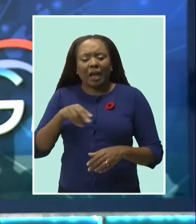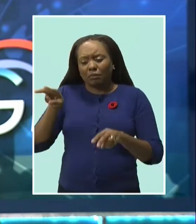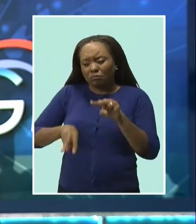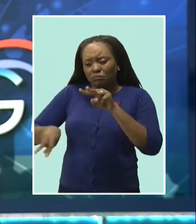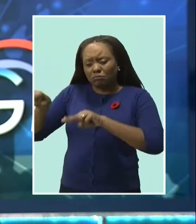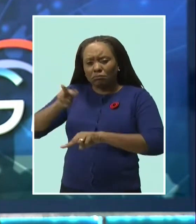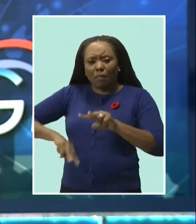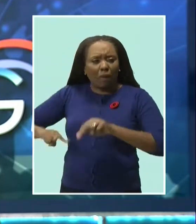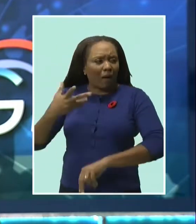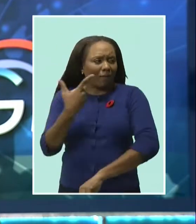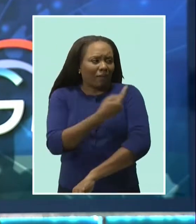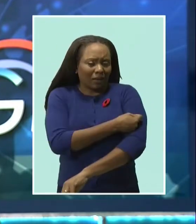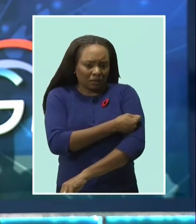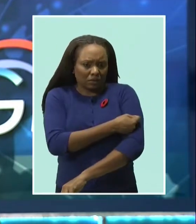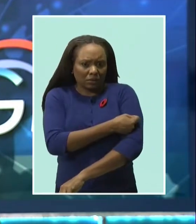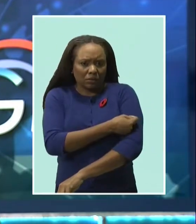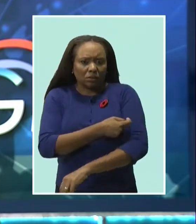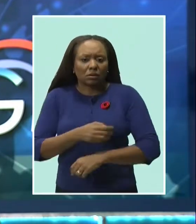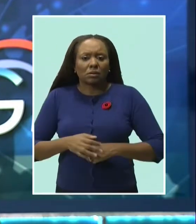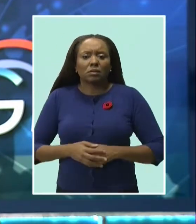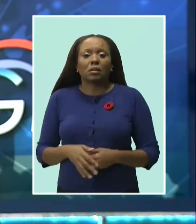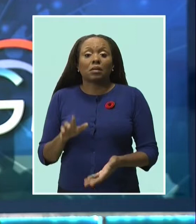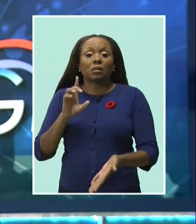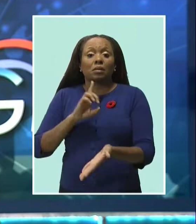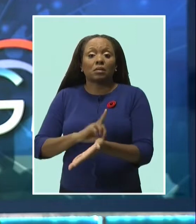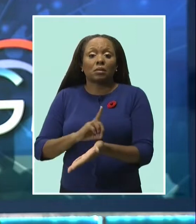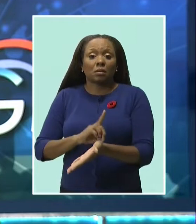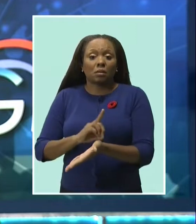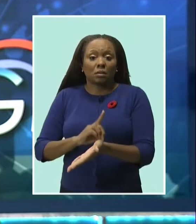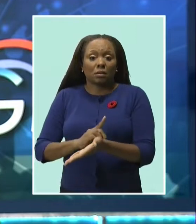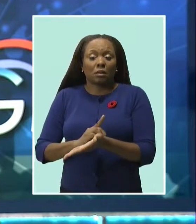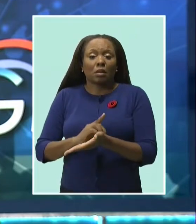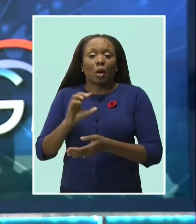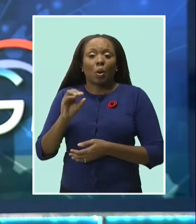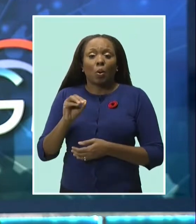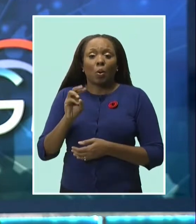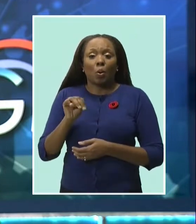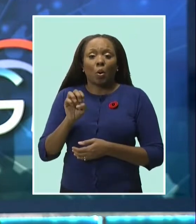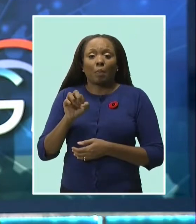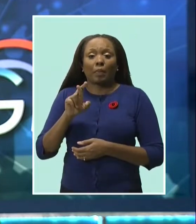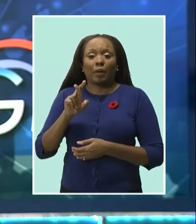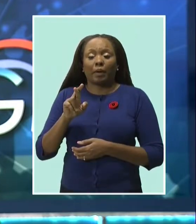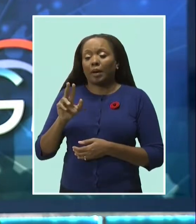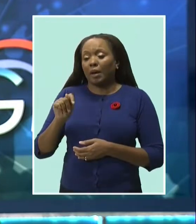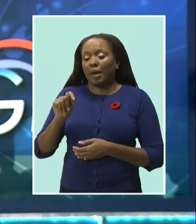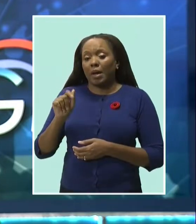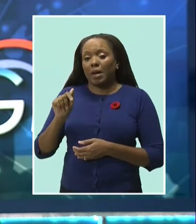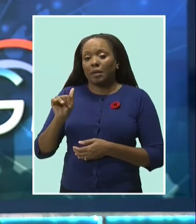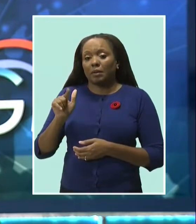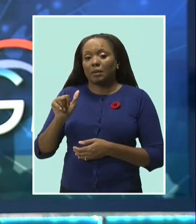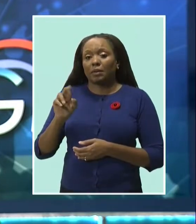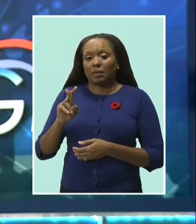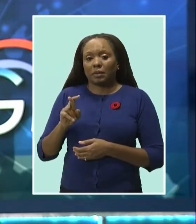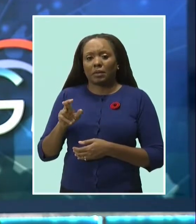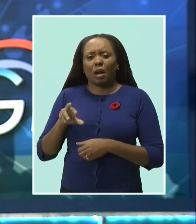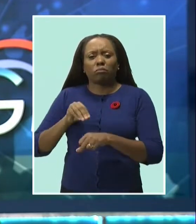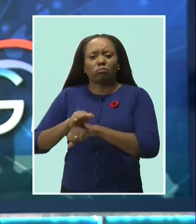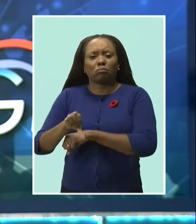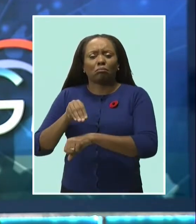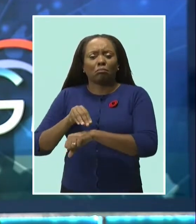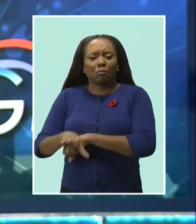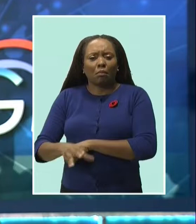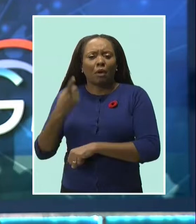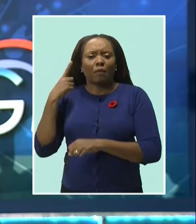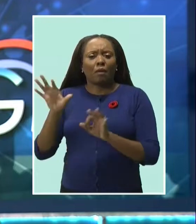and vaccination. Dr. Darlene O'Meara-Taylor, who is the advisor on family and community health COVID-19 vaccine